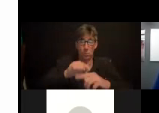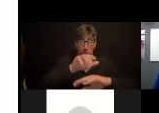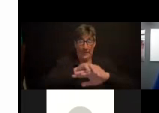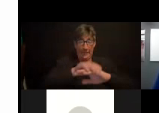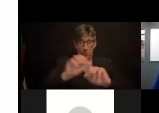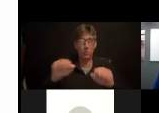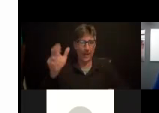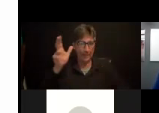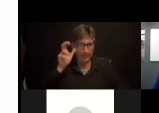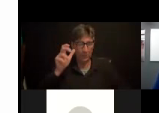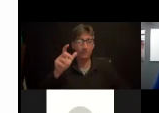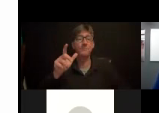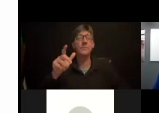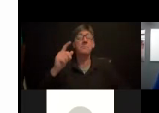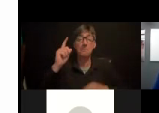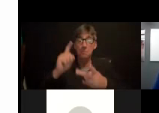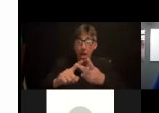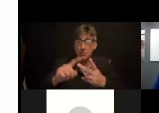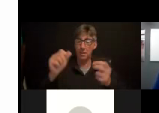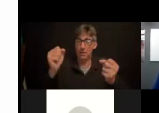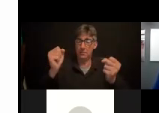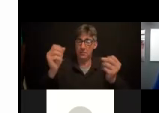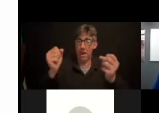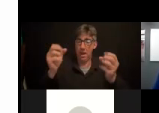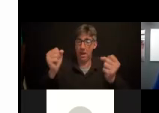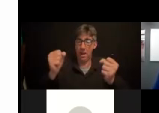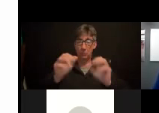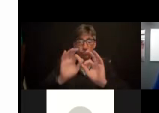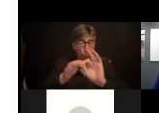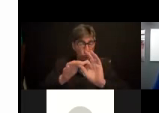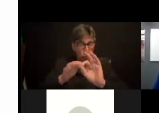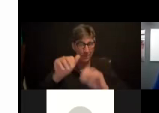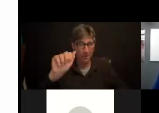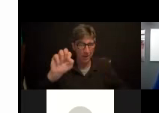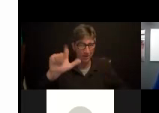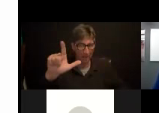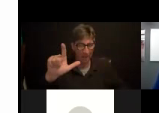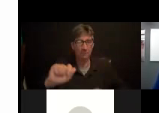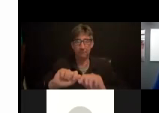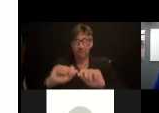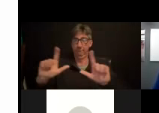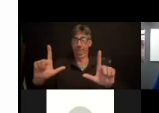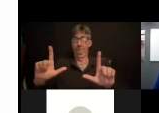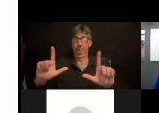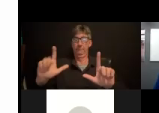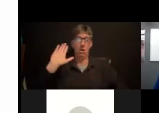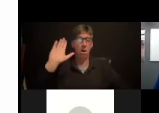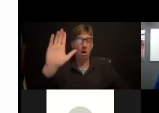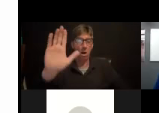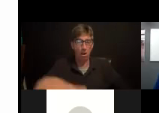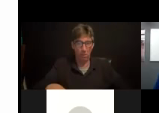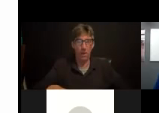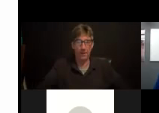This meeting will also include ASL interpreters. The meeting host will highlight the interpreters to ensure that they can be seen at all